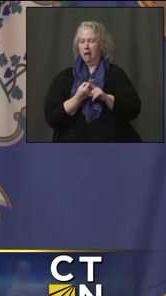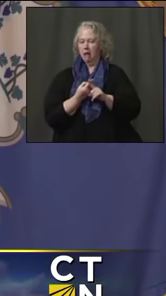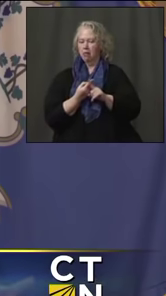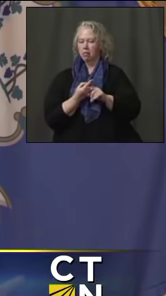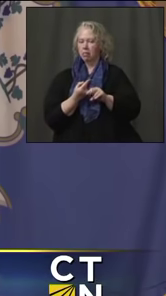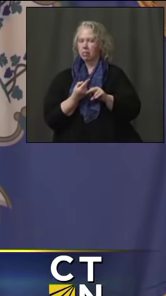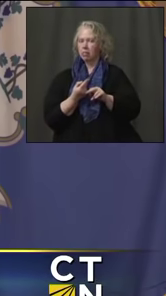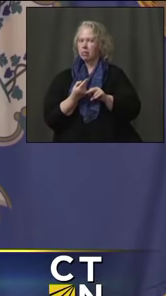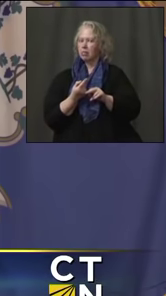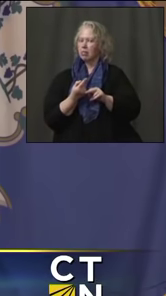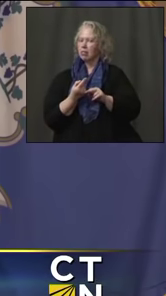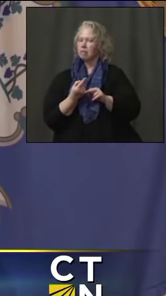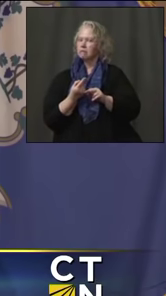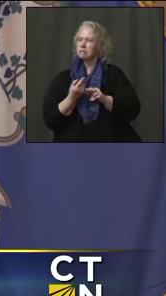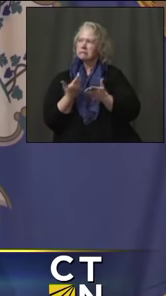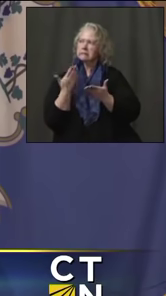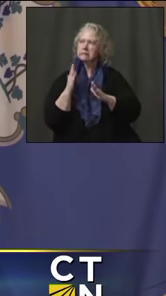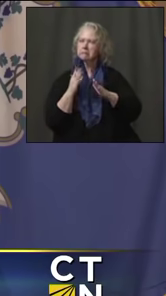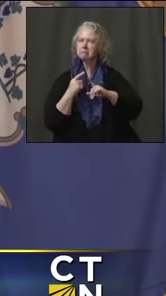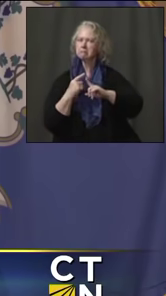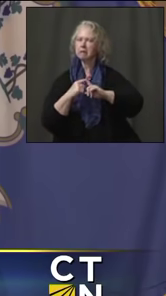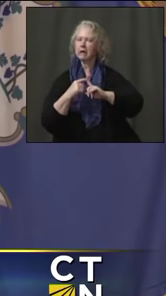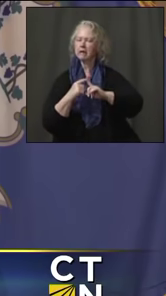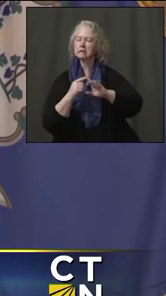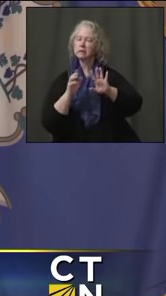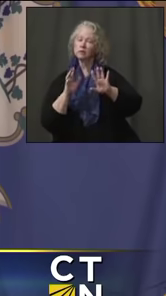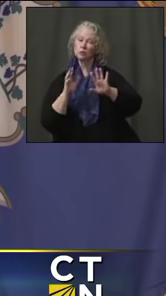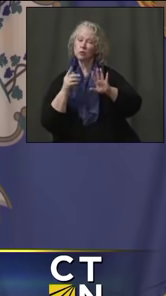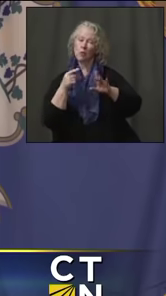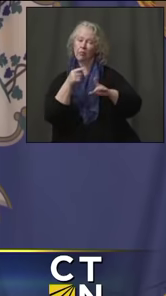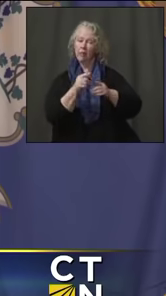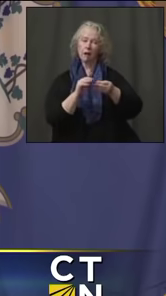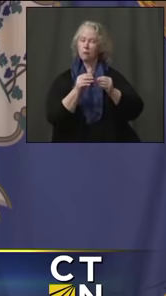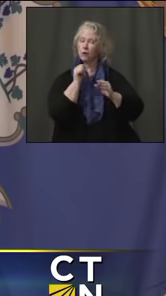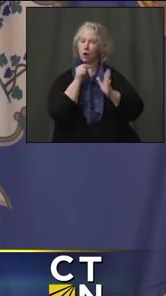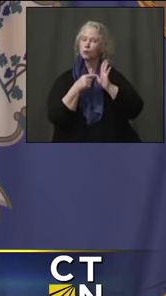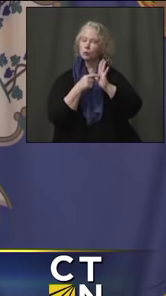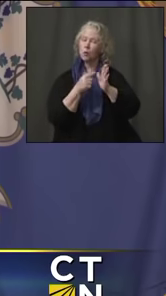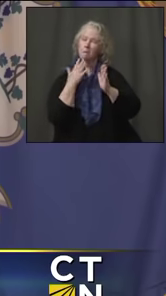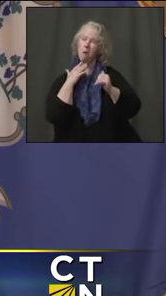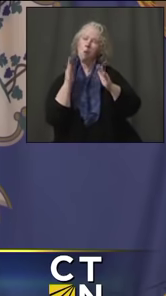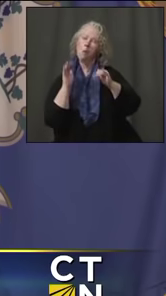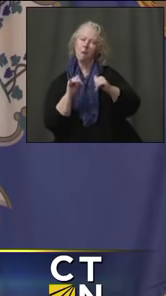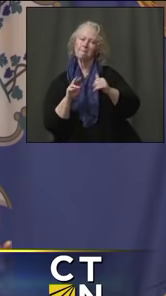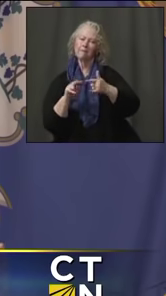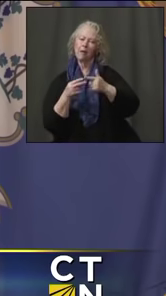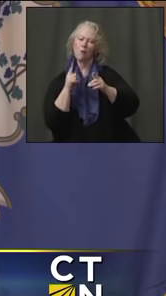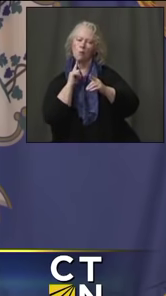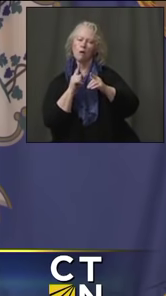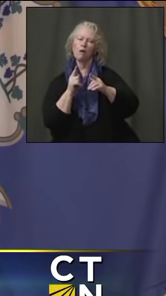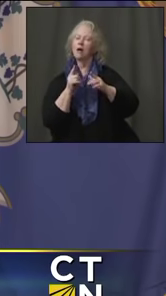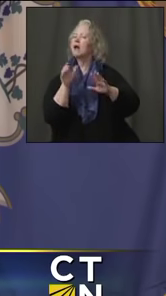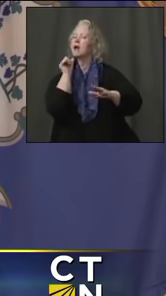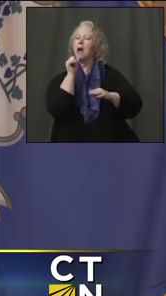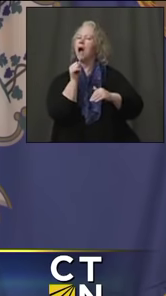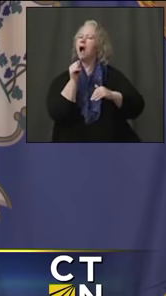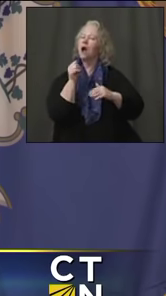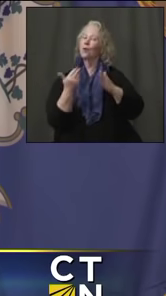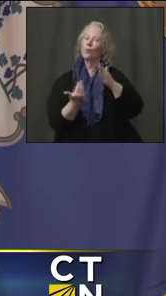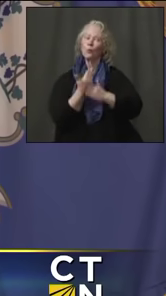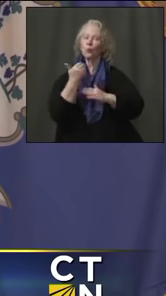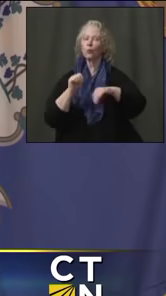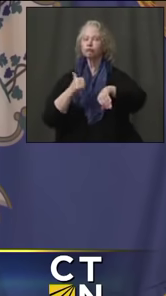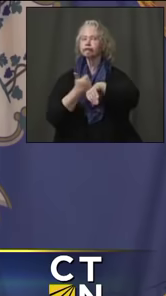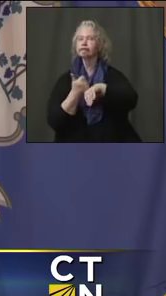reflected in these numbers as yet, but I'm hopeful that you might see some reflection next year. not in terms of new building developments, but in terms of